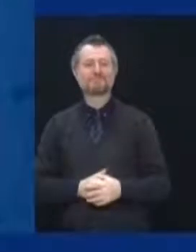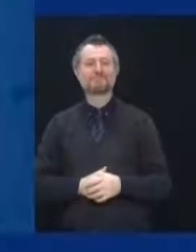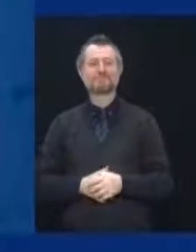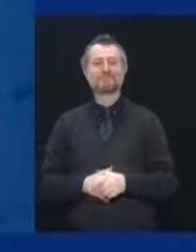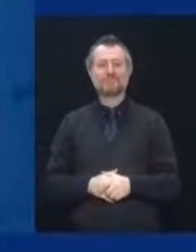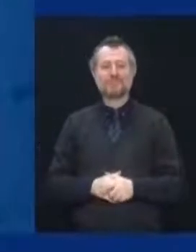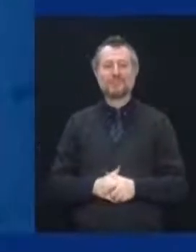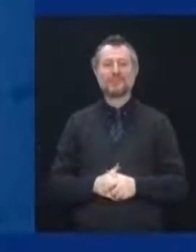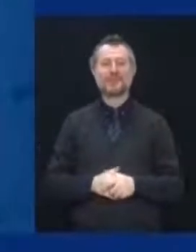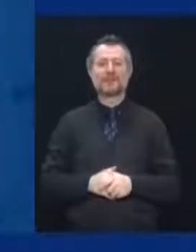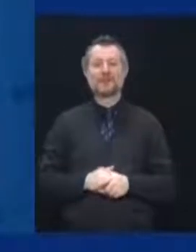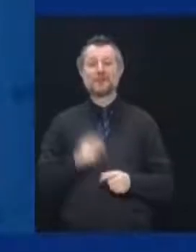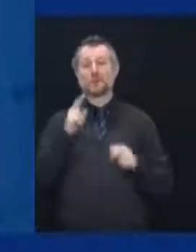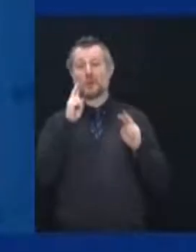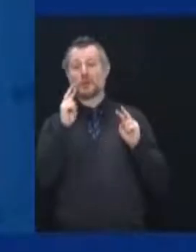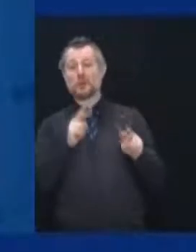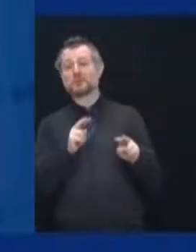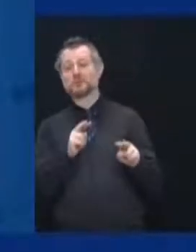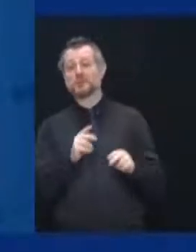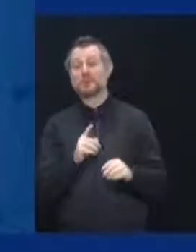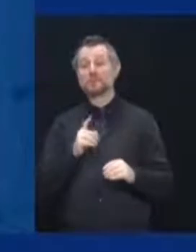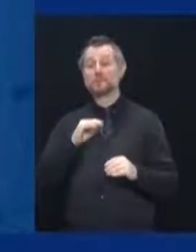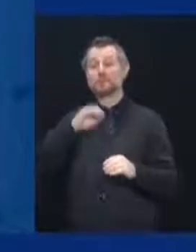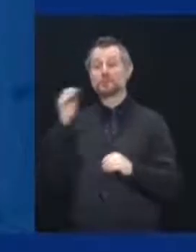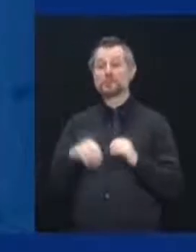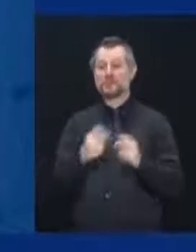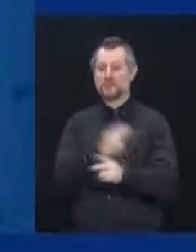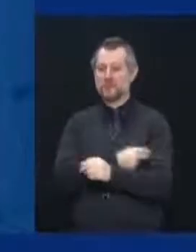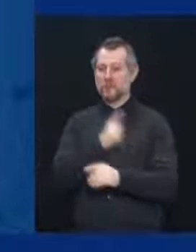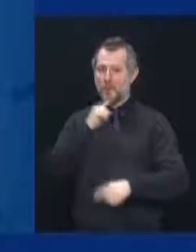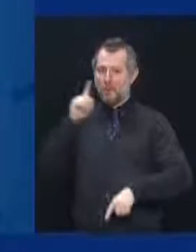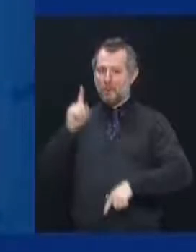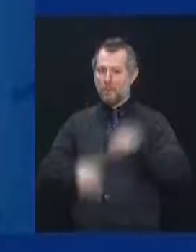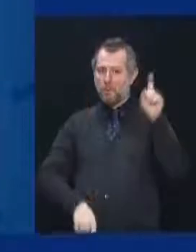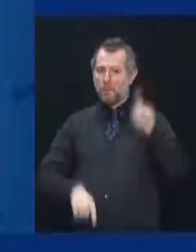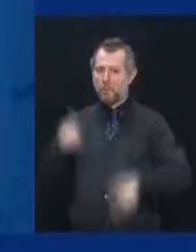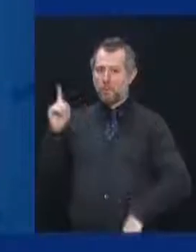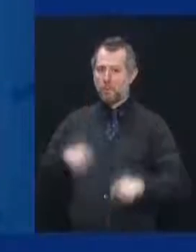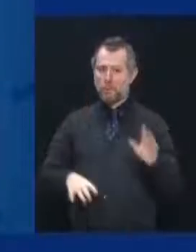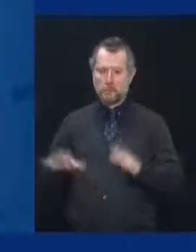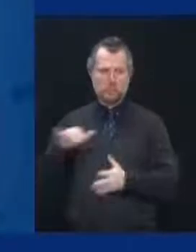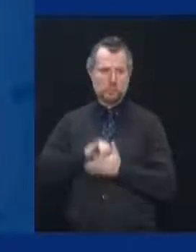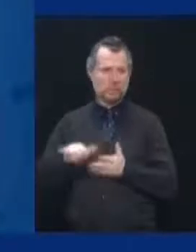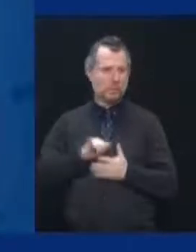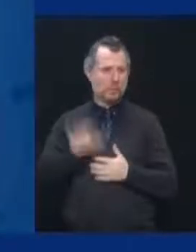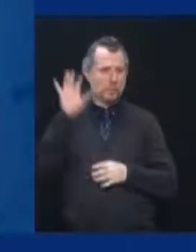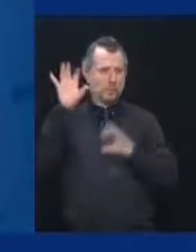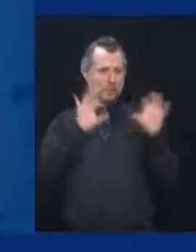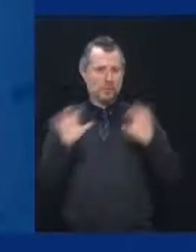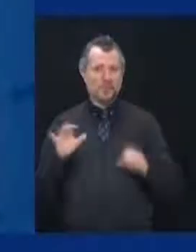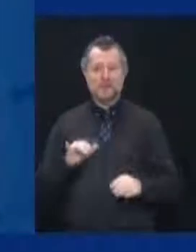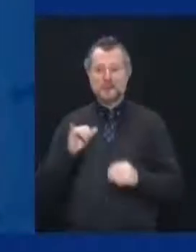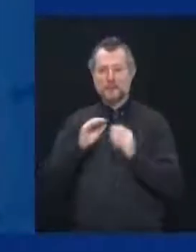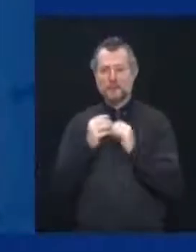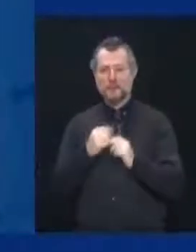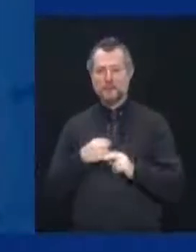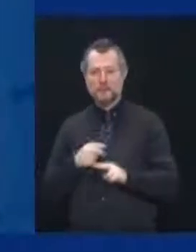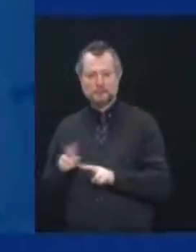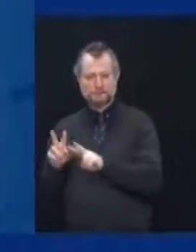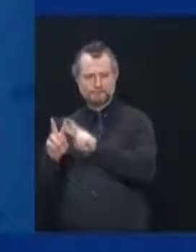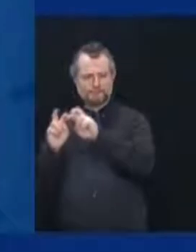Vaccination performance is uneven by region, and we study these numbers to see what we can